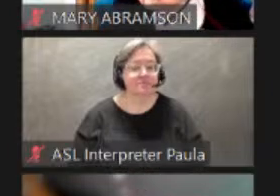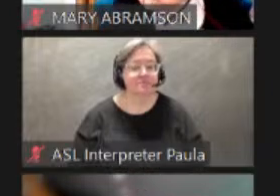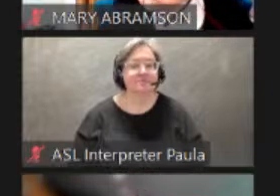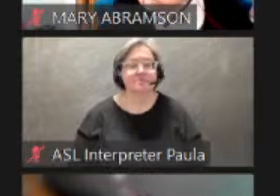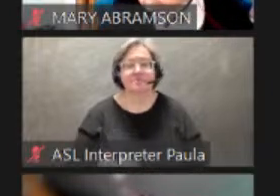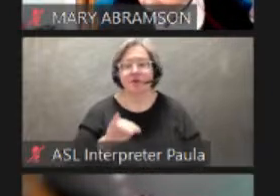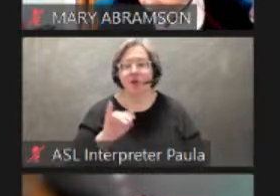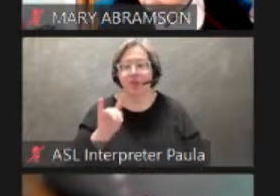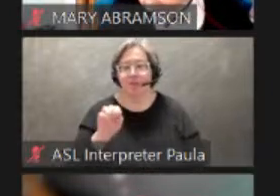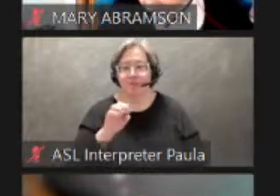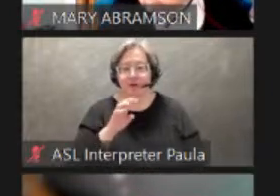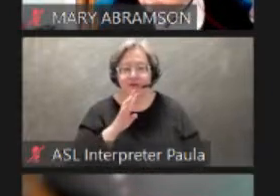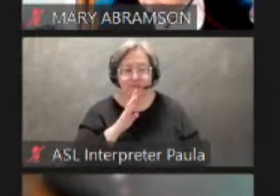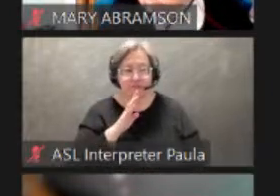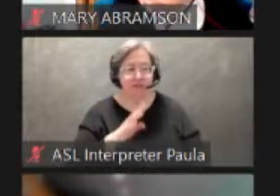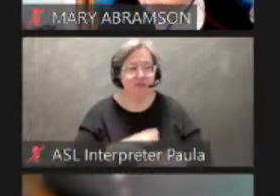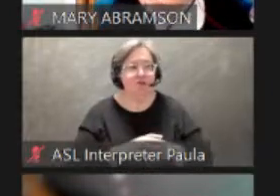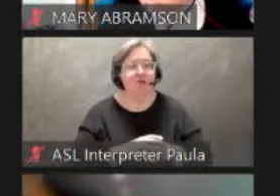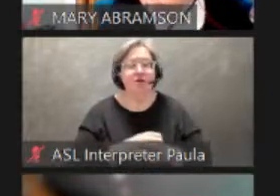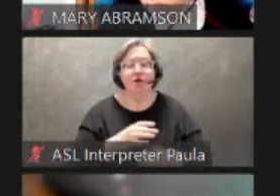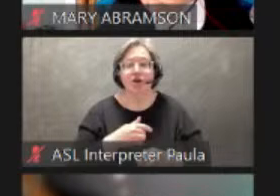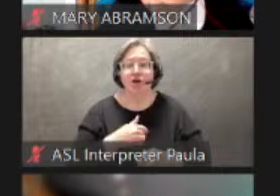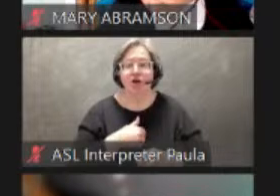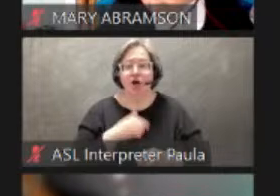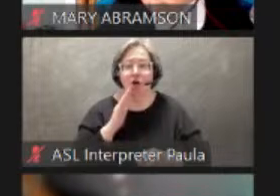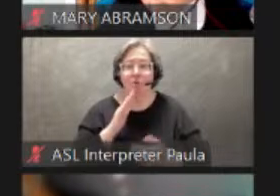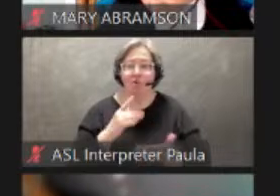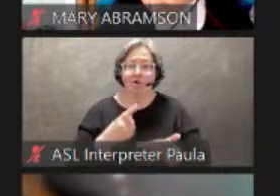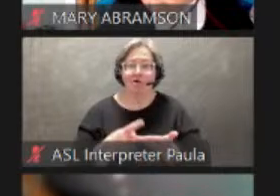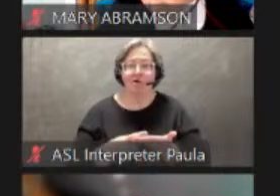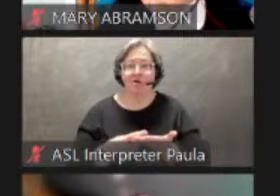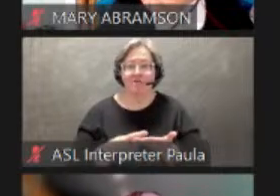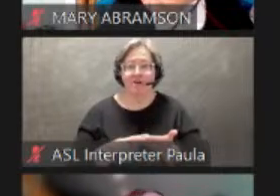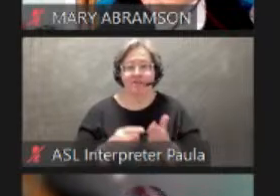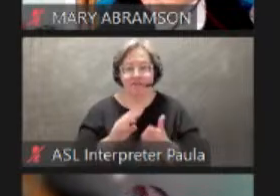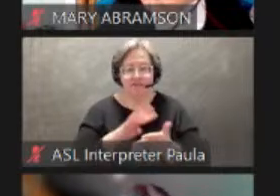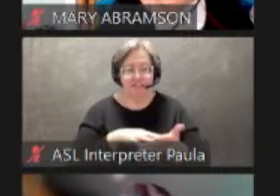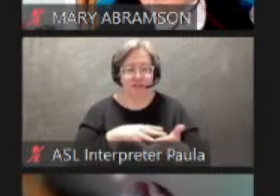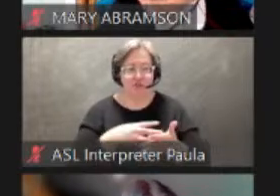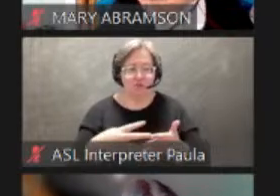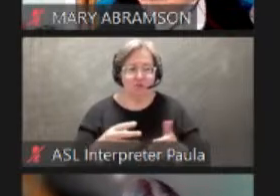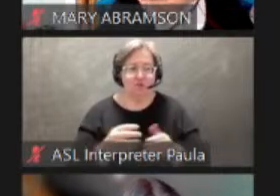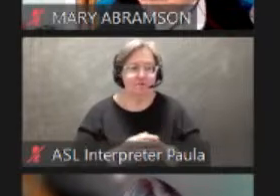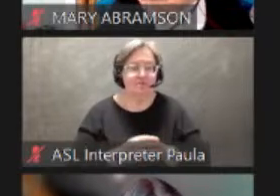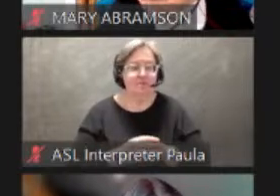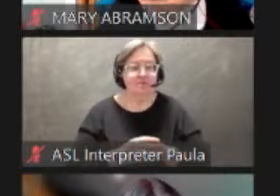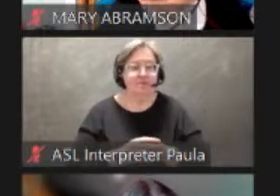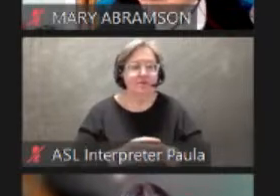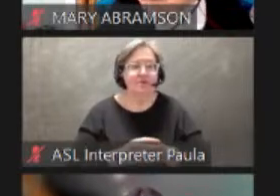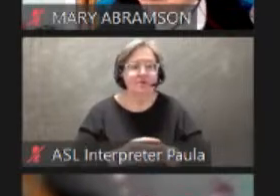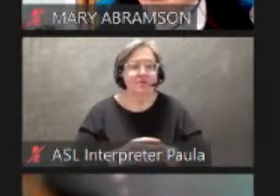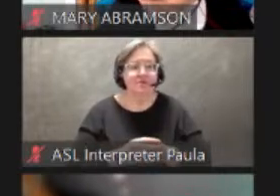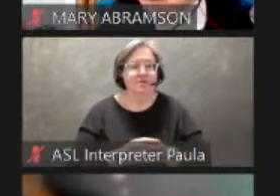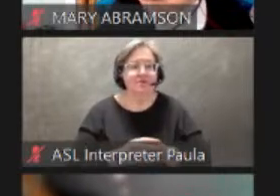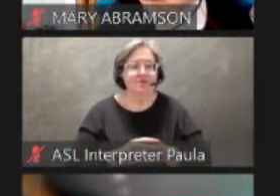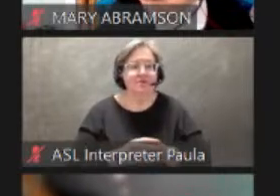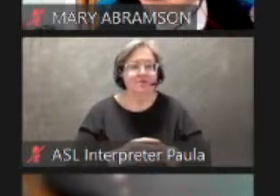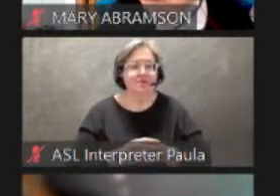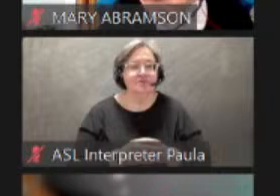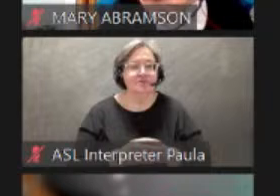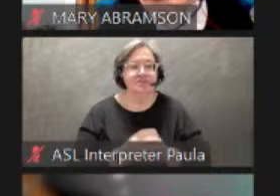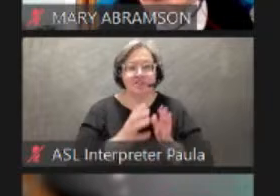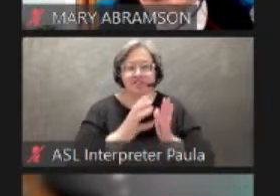So as Kelly mentioned, I will cover the schedule. There's a lot of text, but